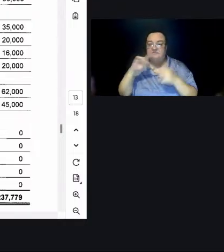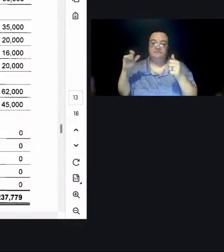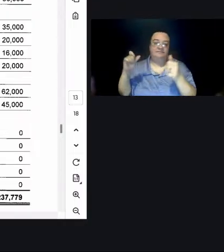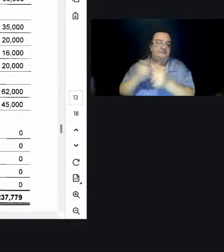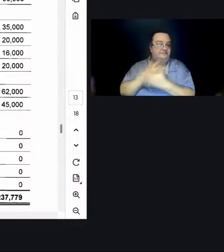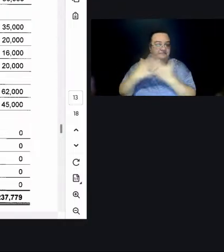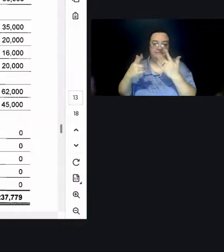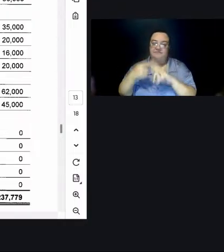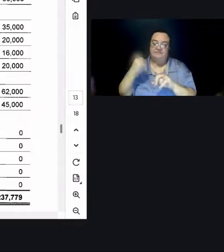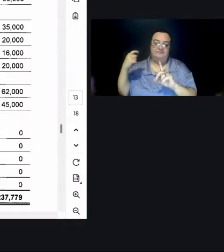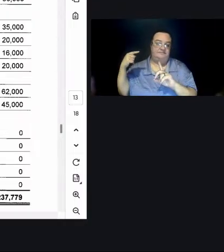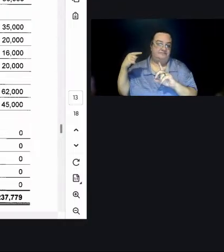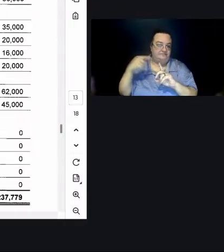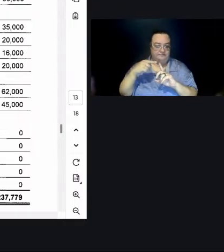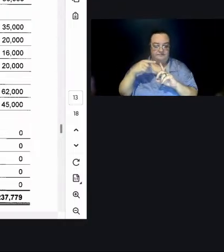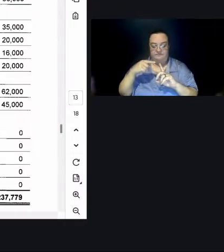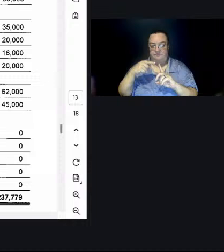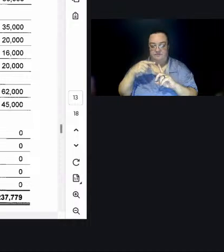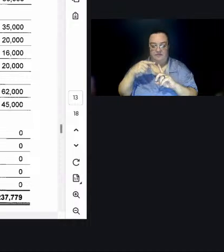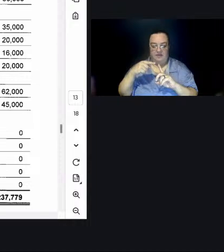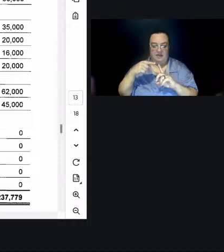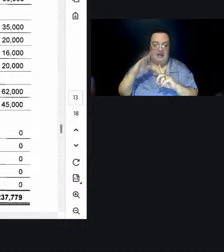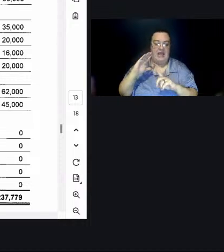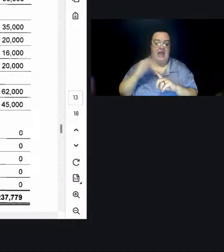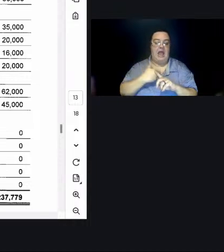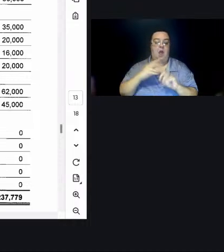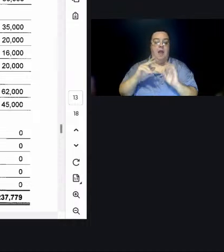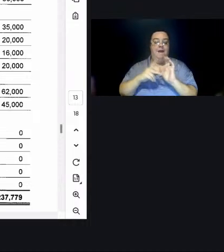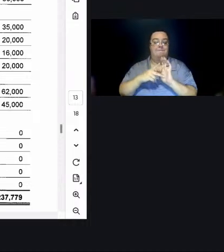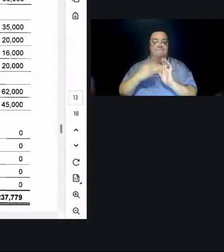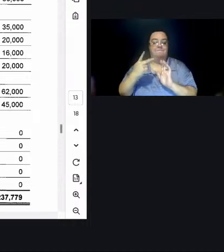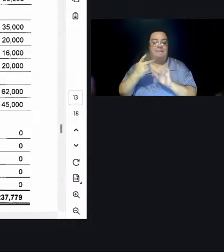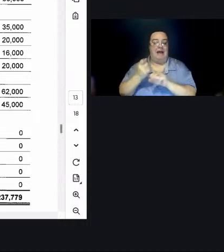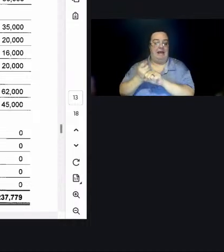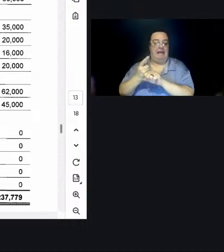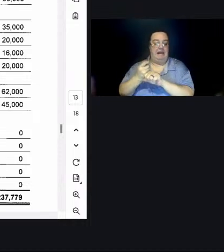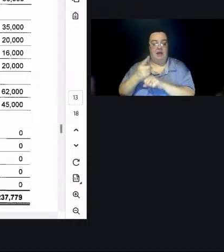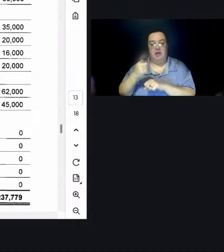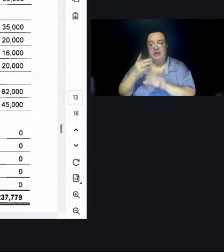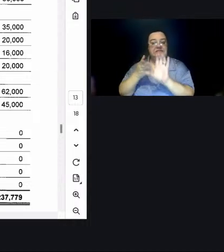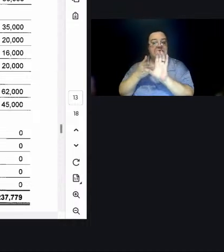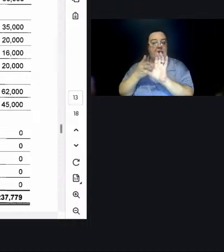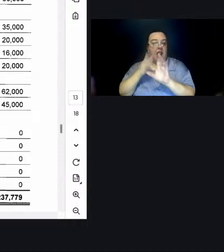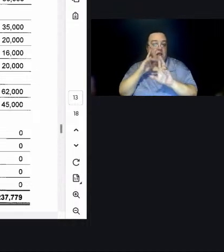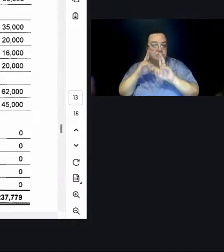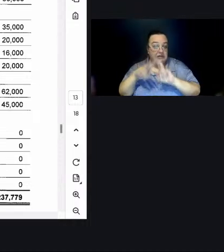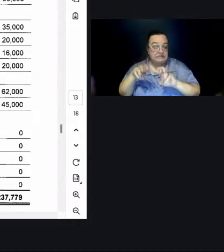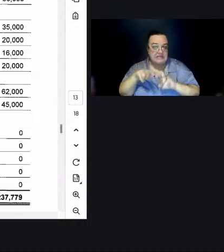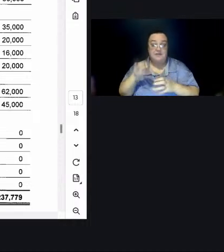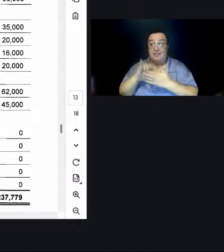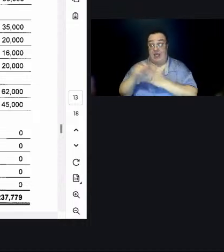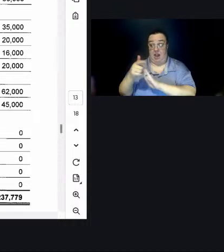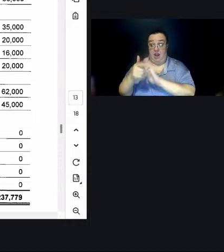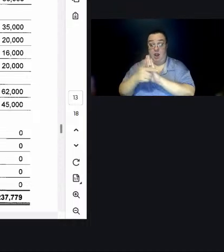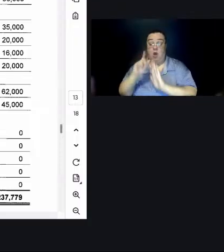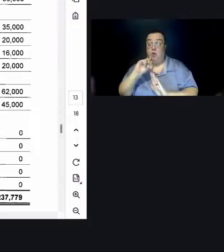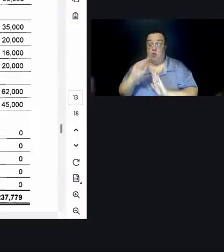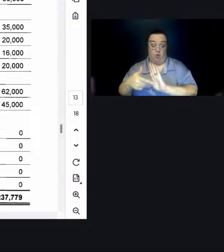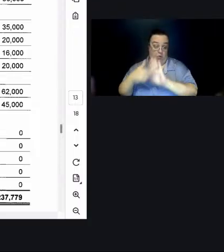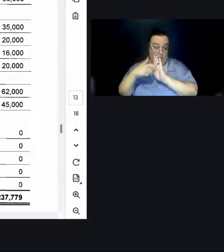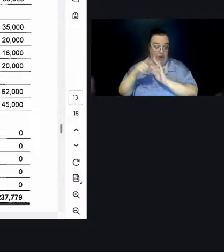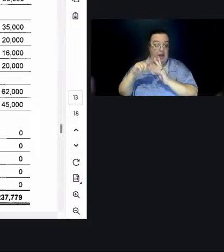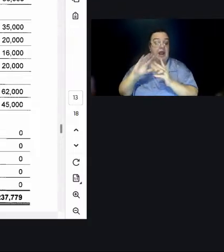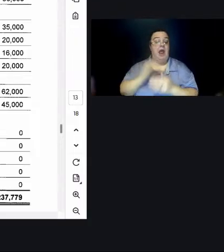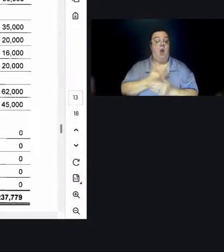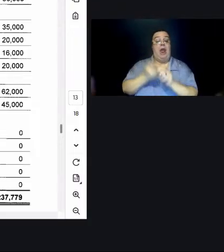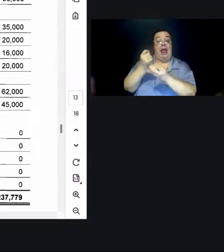from our biennial psych assessments that is required by law, our annual fitness